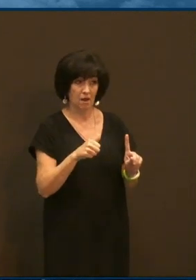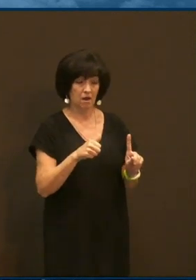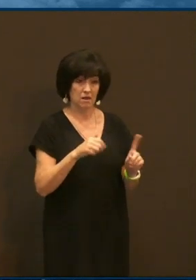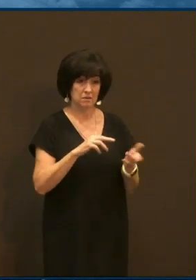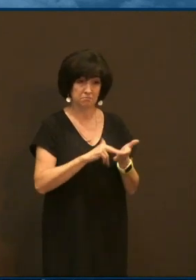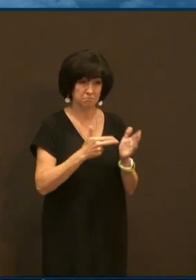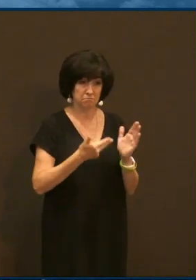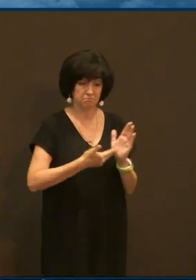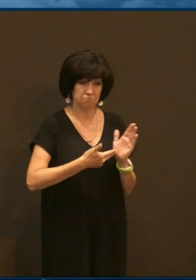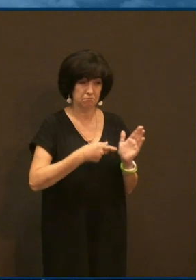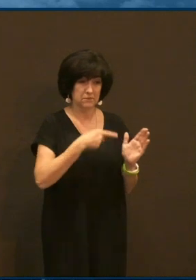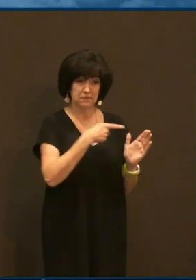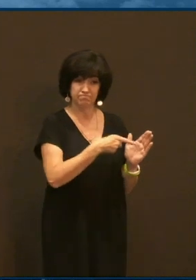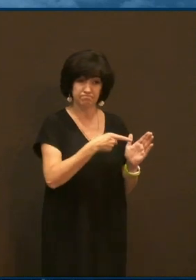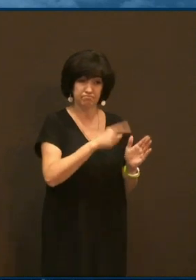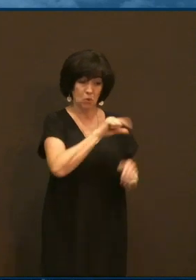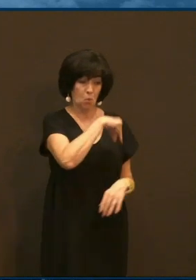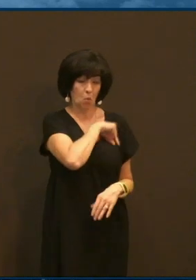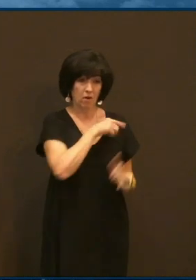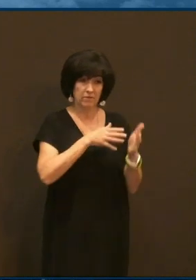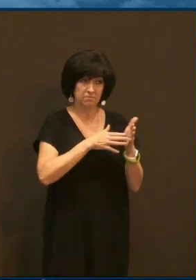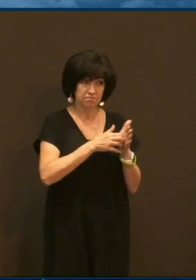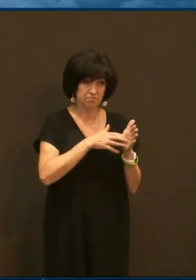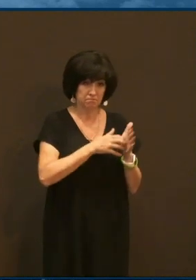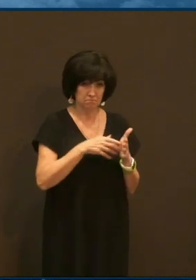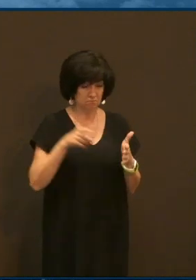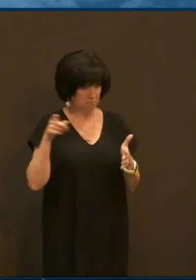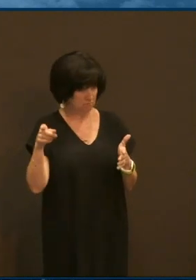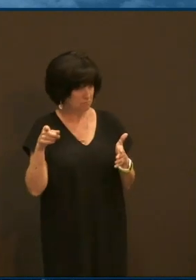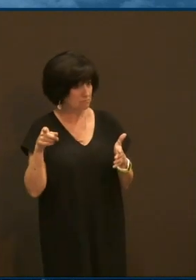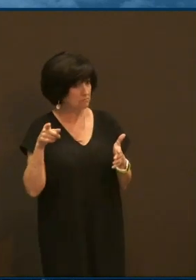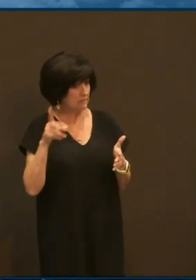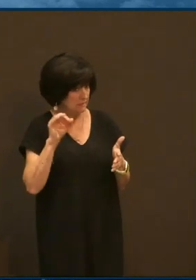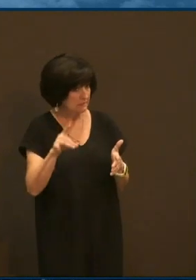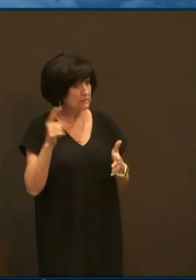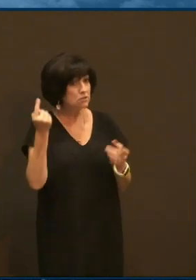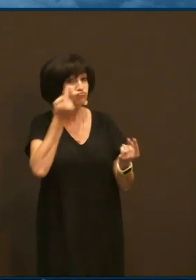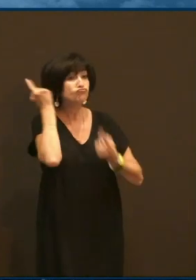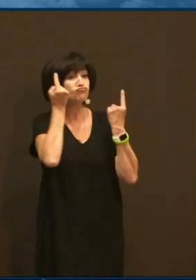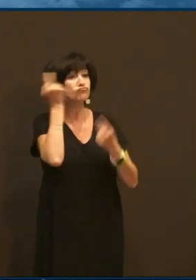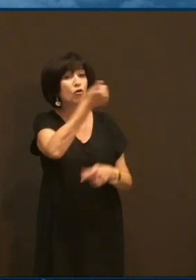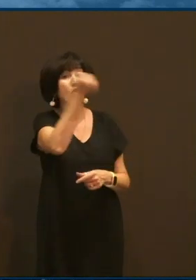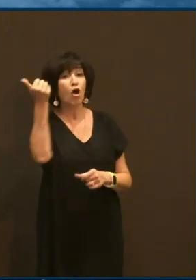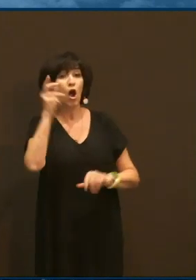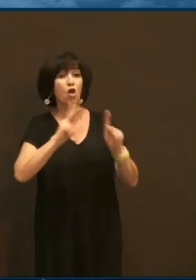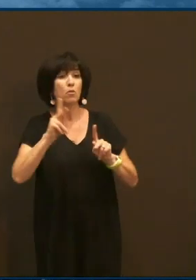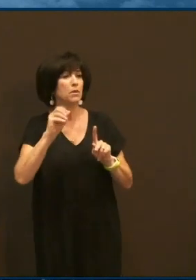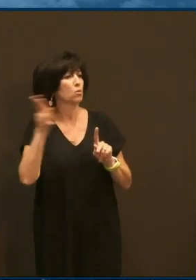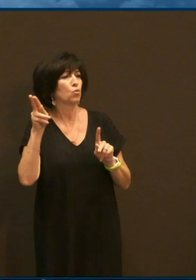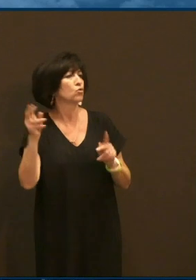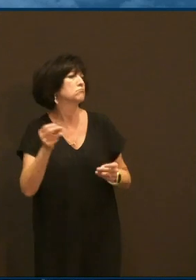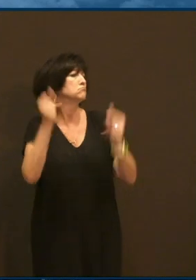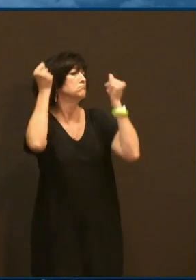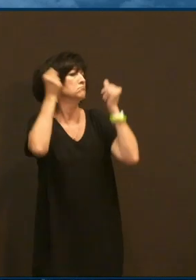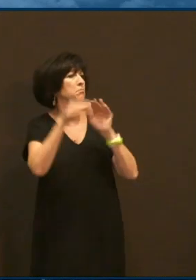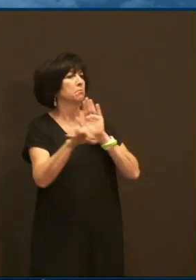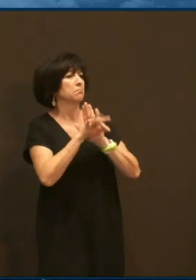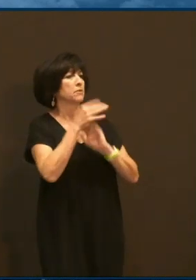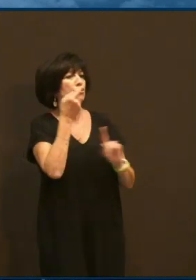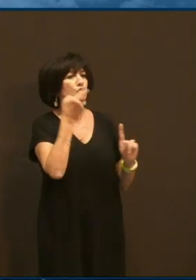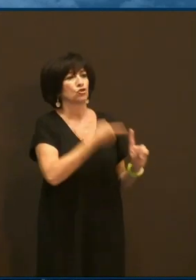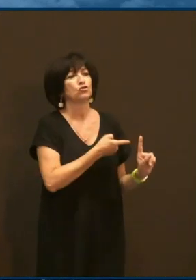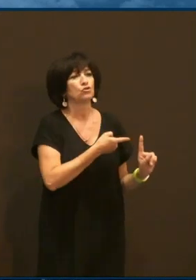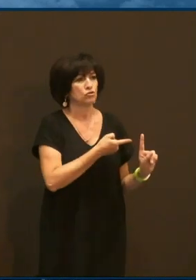that administration she could depend upon, or was there any decision-making in terms of whether or not, obviously Karyl was,